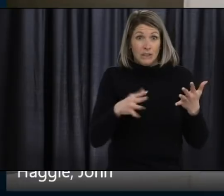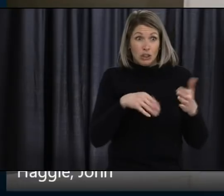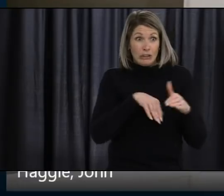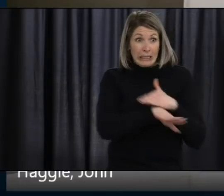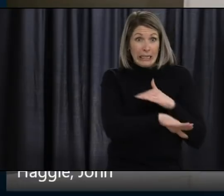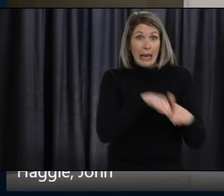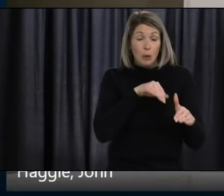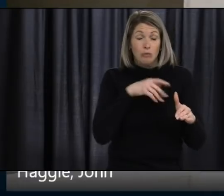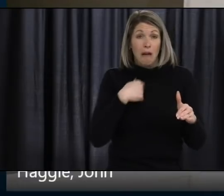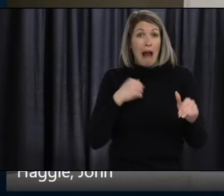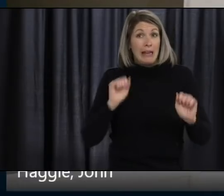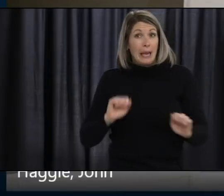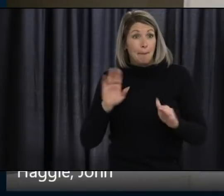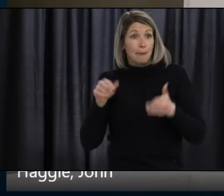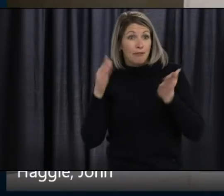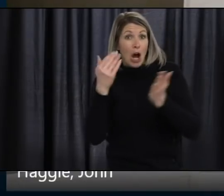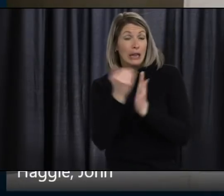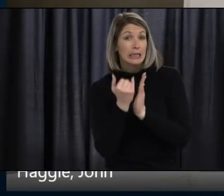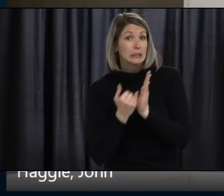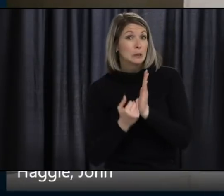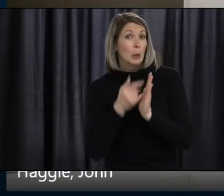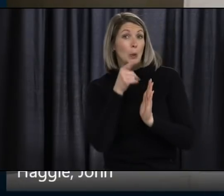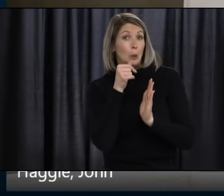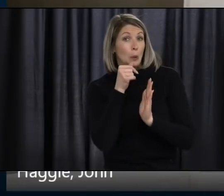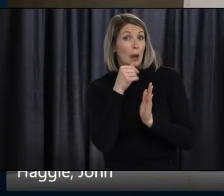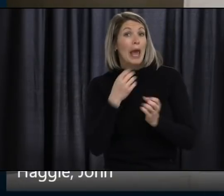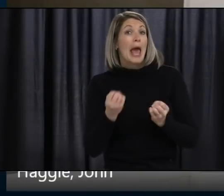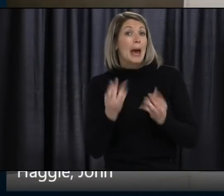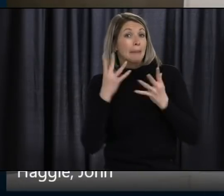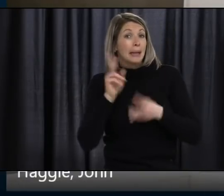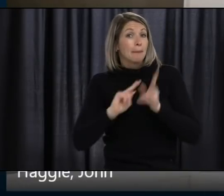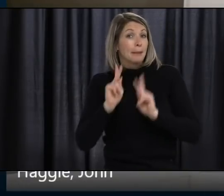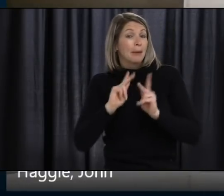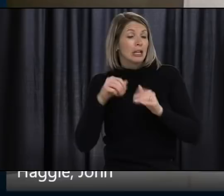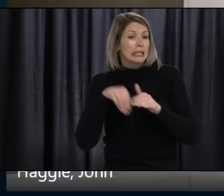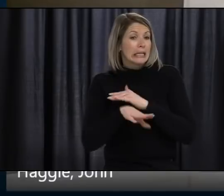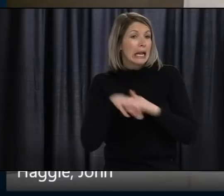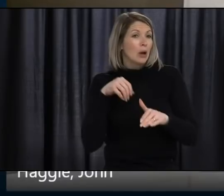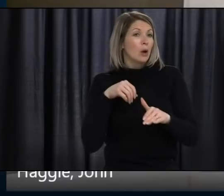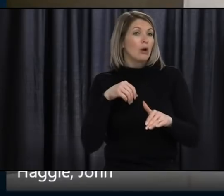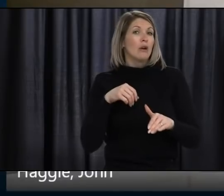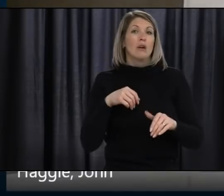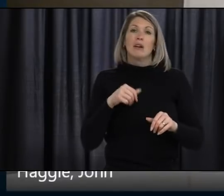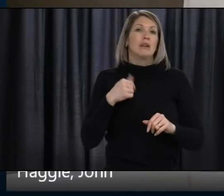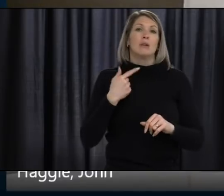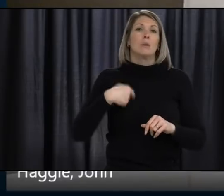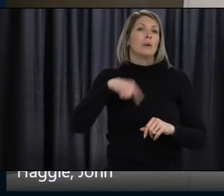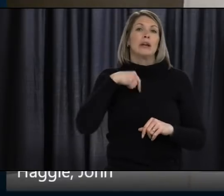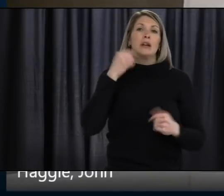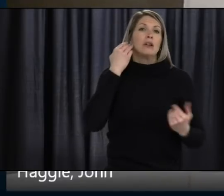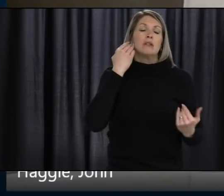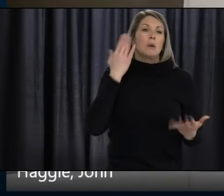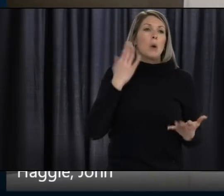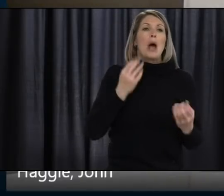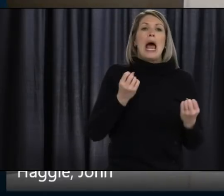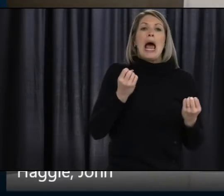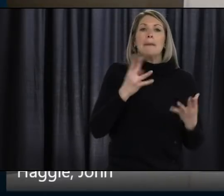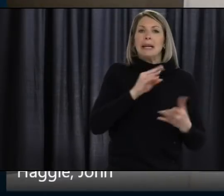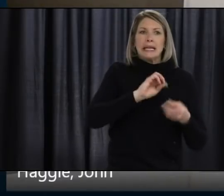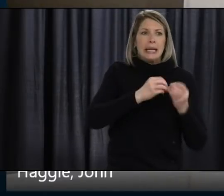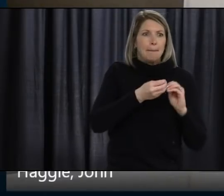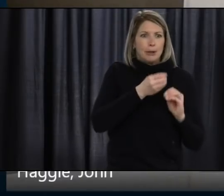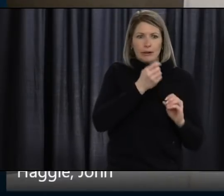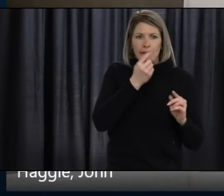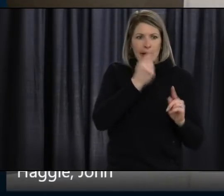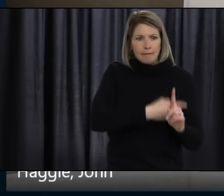with a list of those. I don't have those numbers on hand. We don't do a regular schedule outside of our normal quarterly